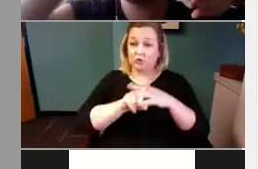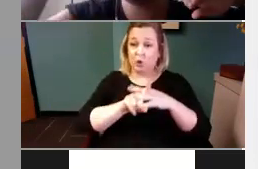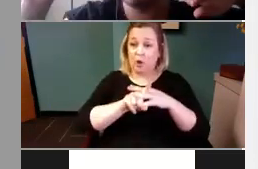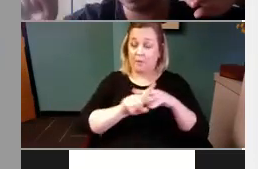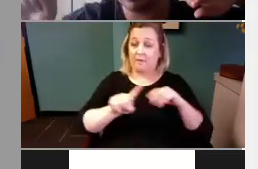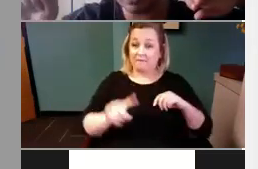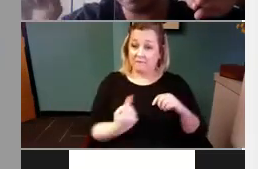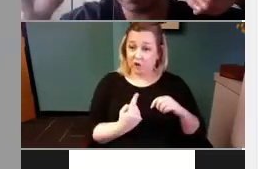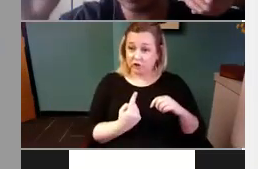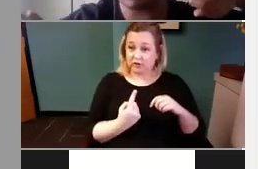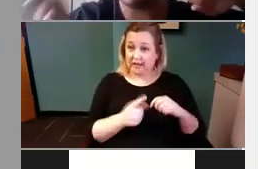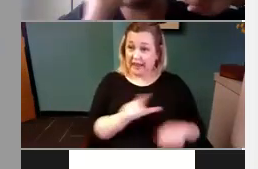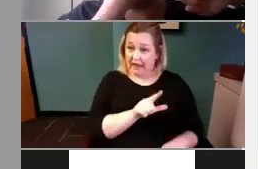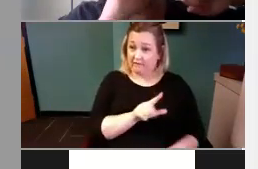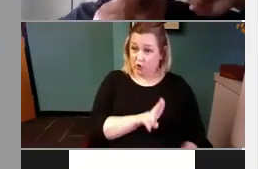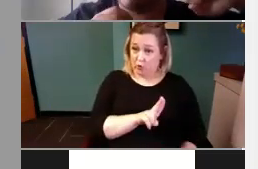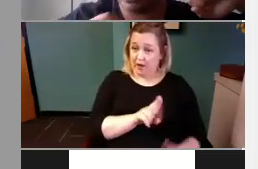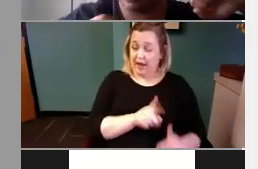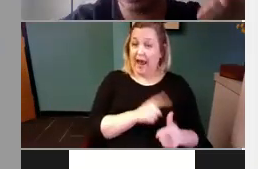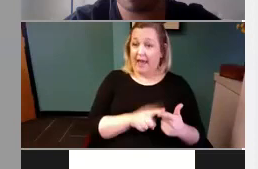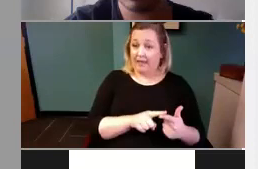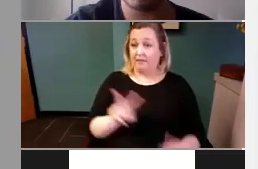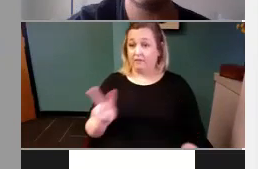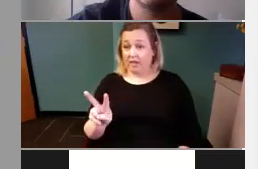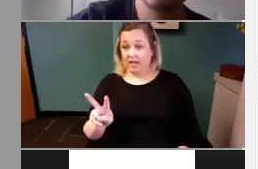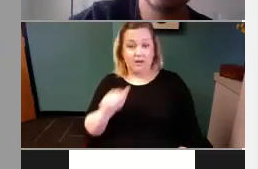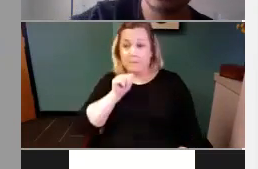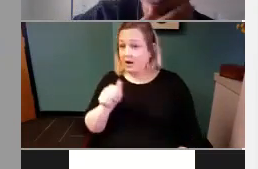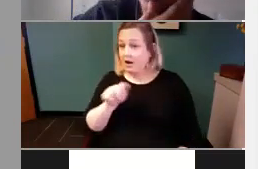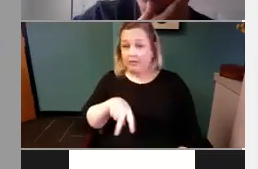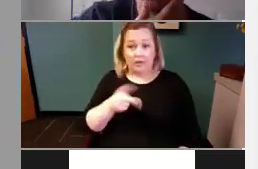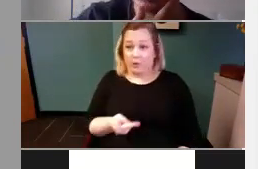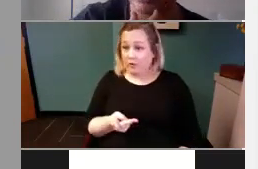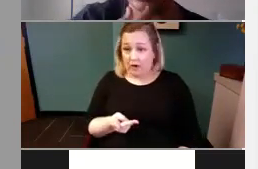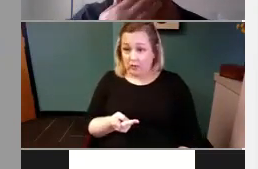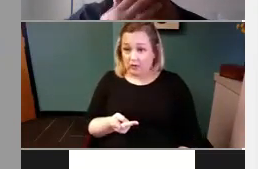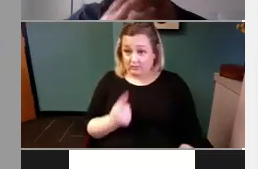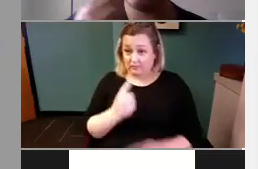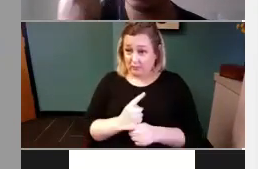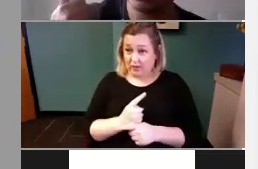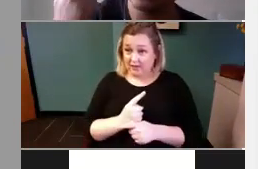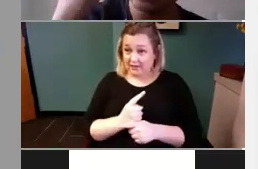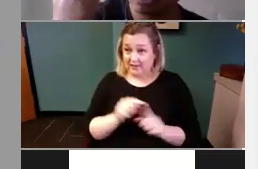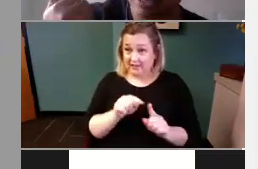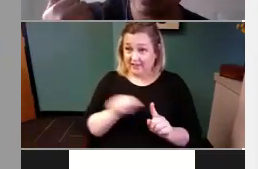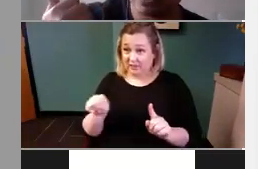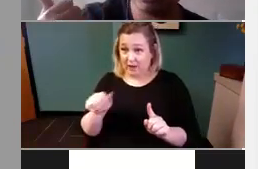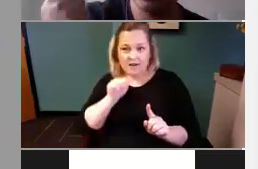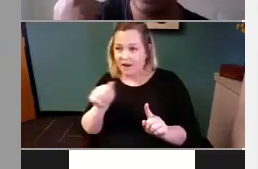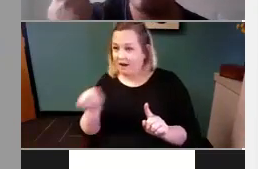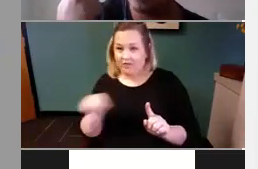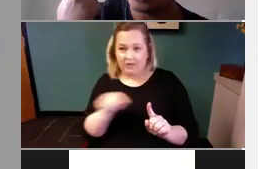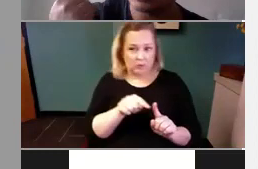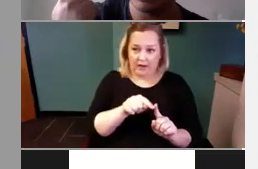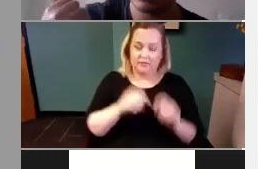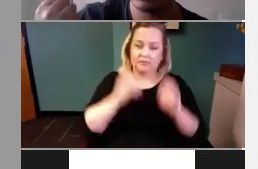edge would go from U to V, but not ever the other way, right? So in order to do this, we can again use DFS